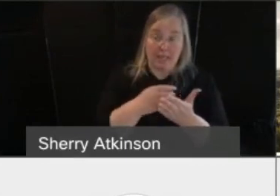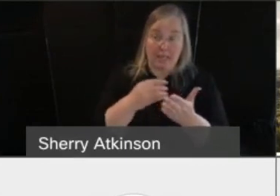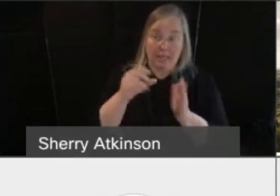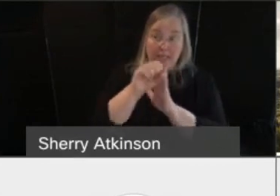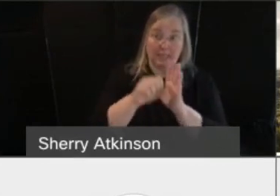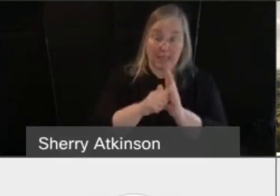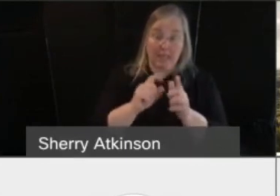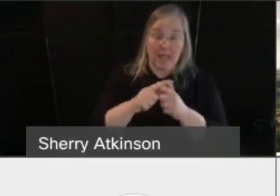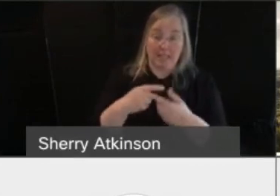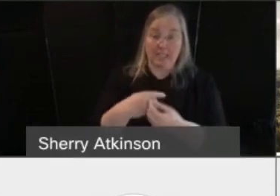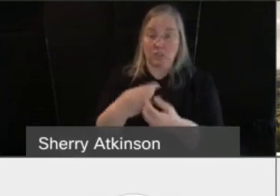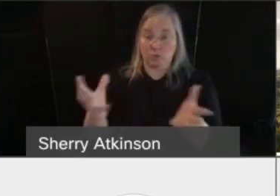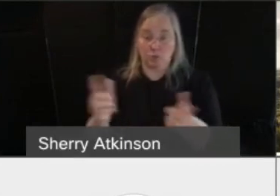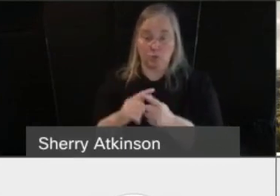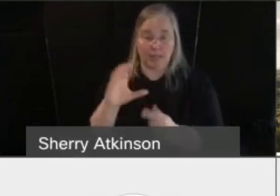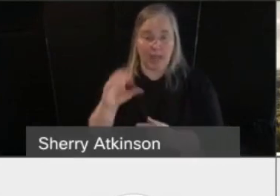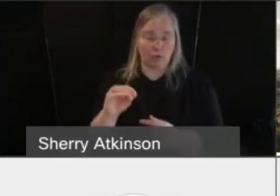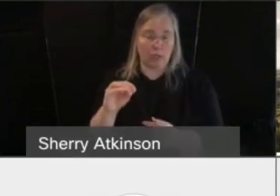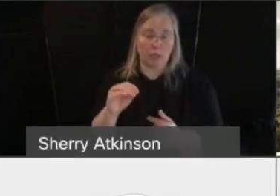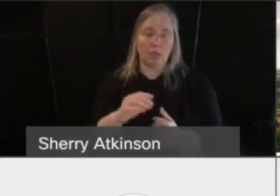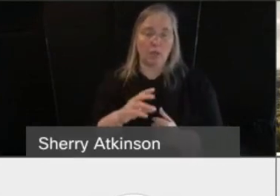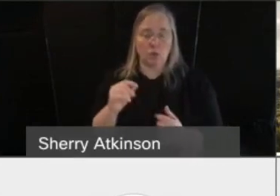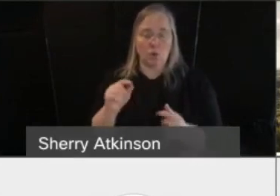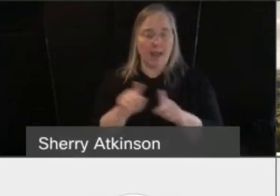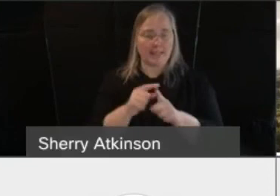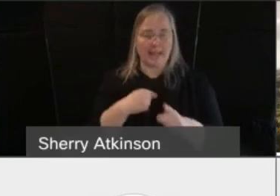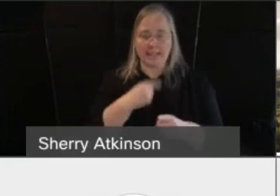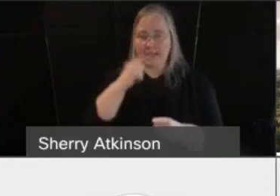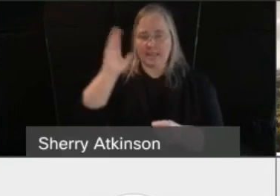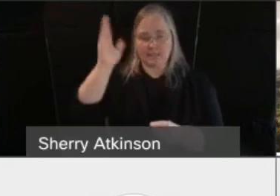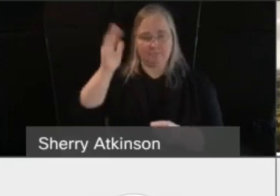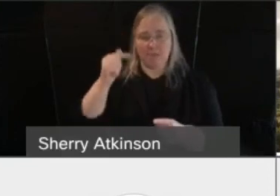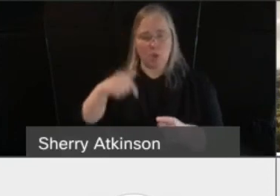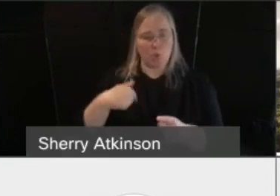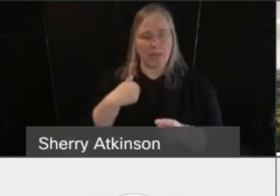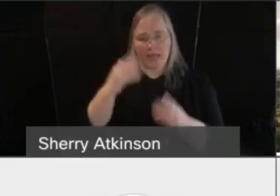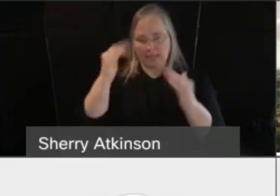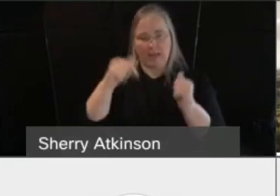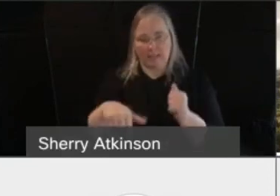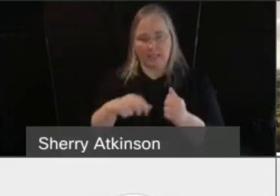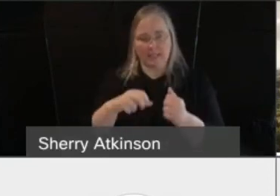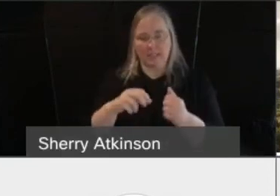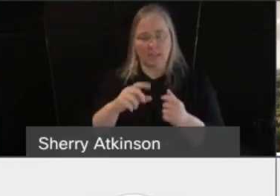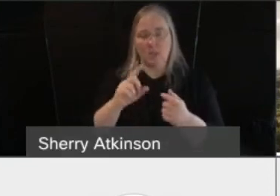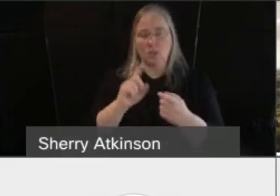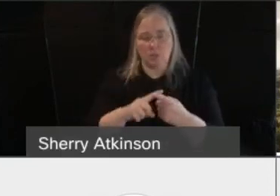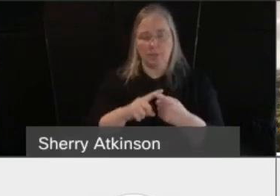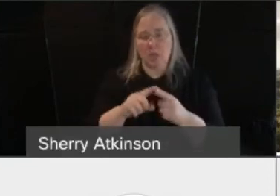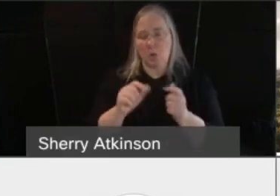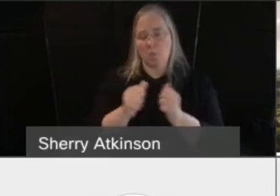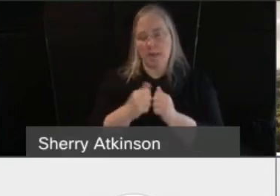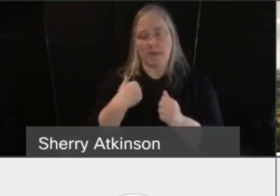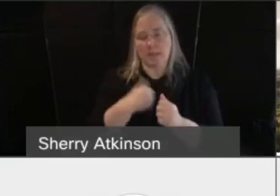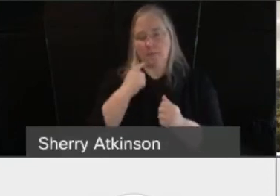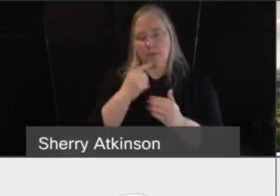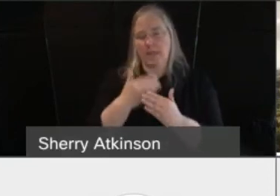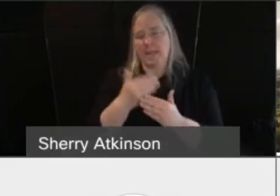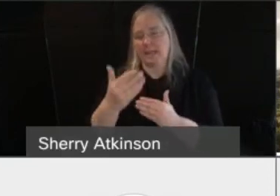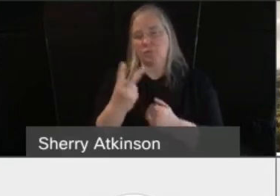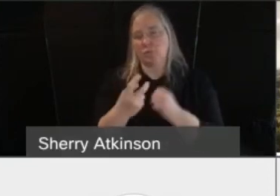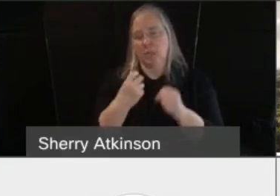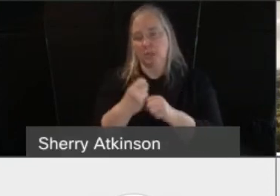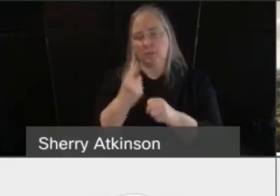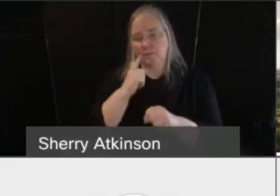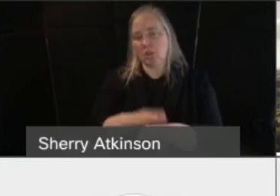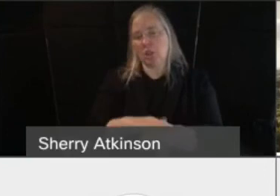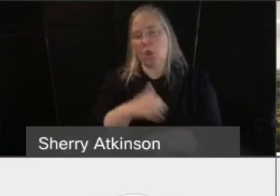in my presentation, we can expect this to be with us for the next 2 years in terms of slower revenue growth,